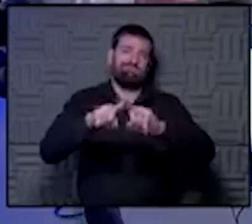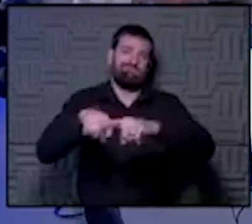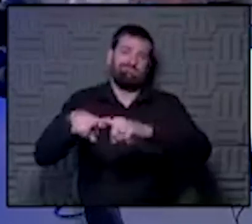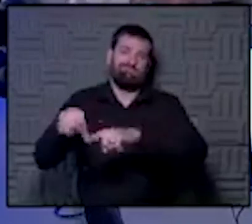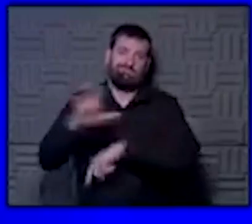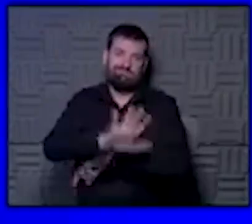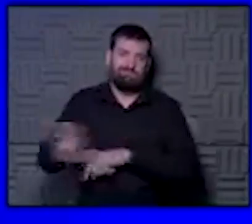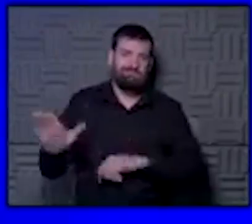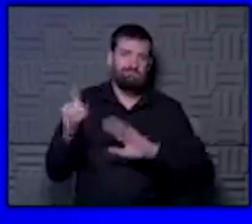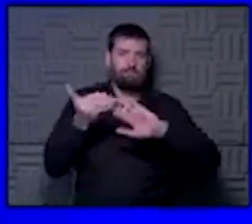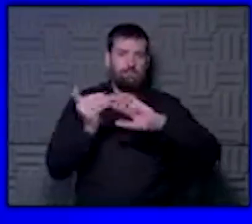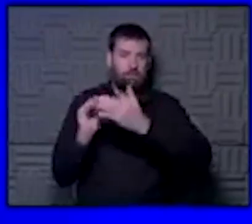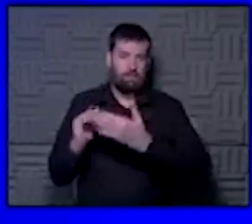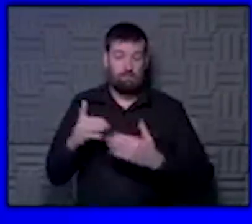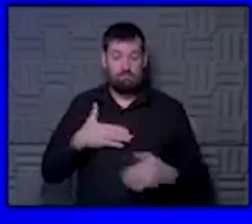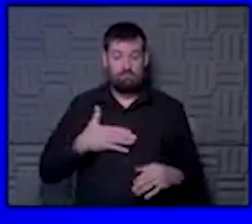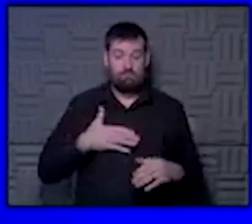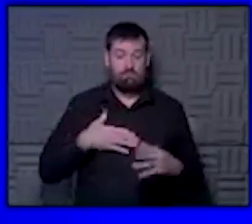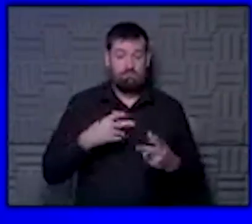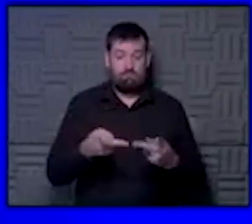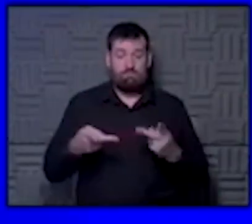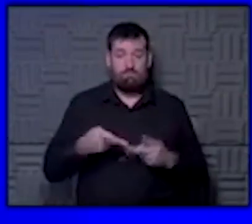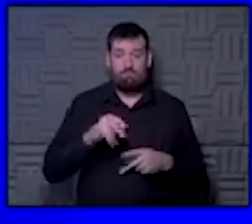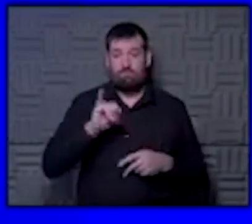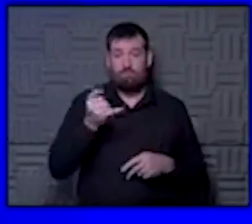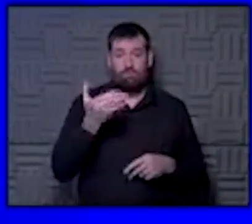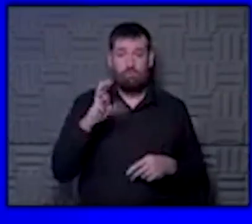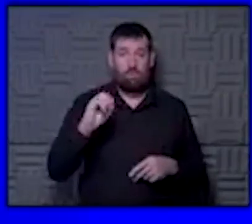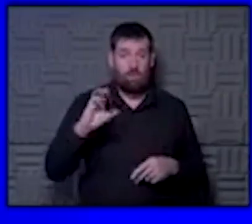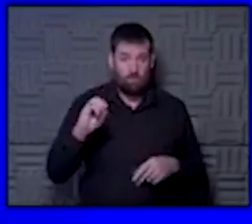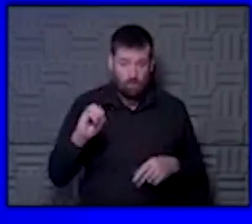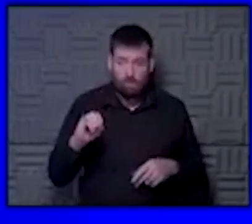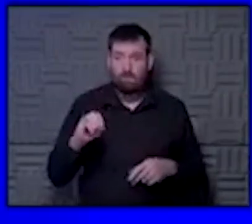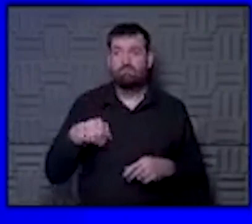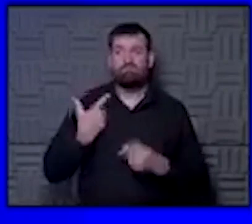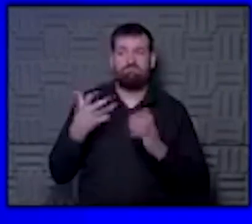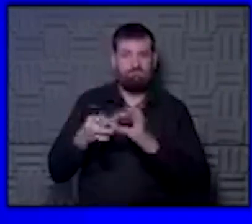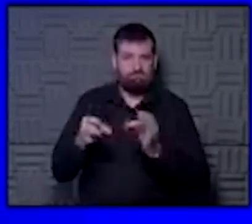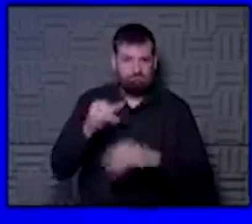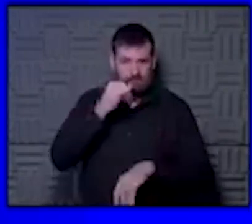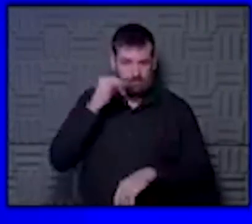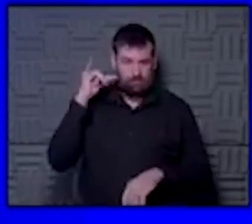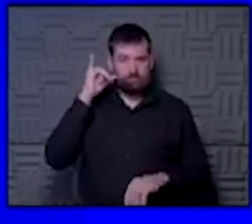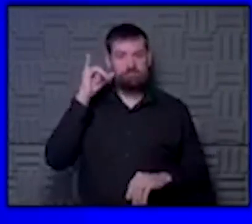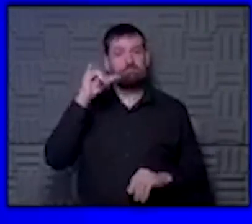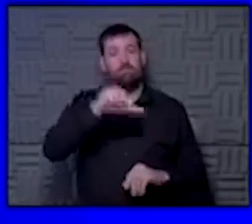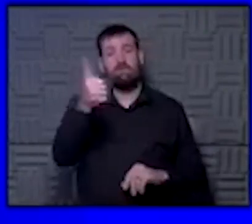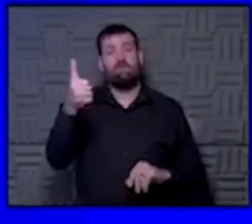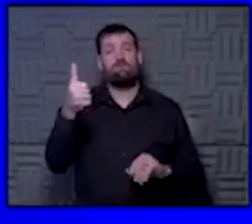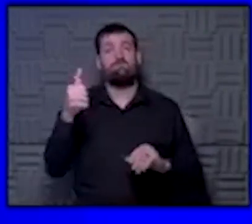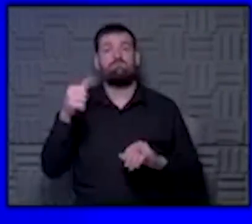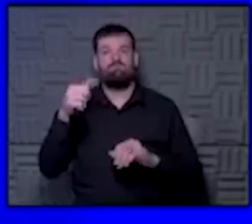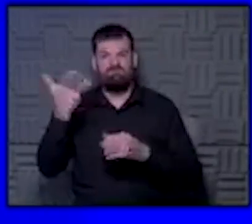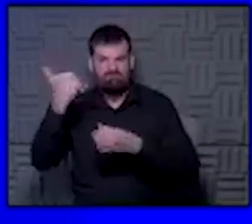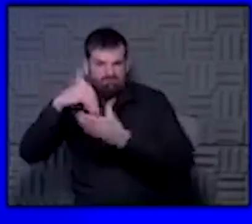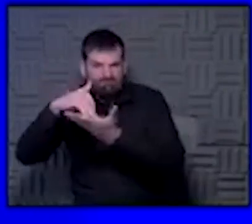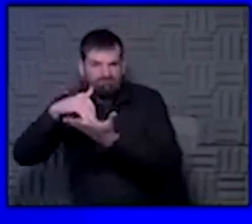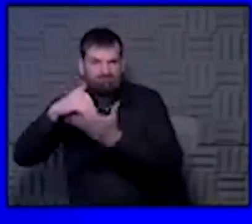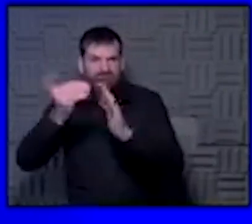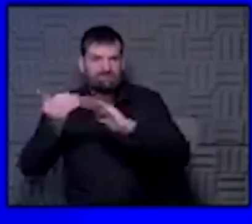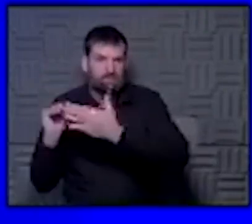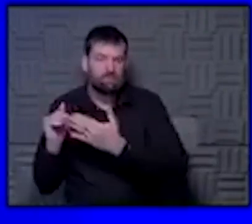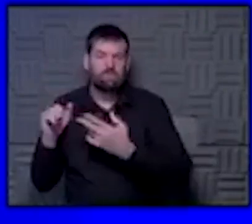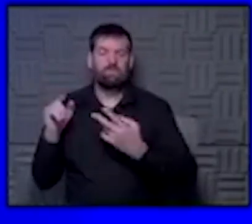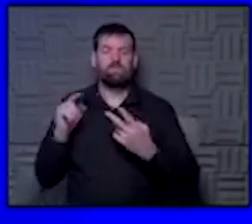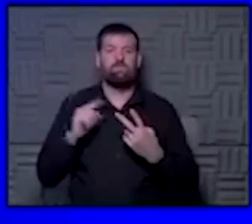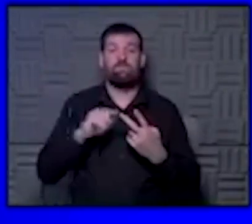in. My place in Johnson County is a little bit different probably than like we talked about yesterday. Other maybe urban centers or places that don't have as